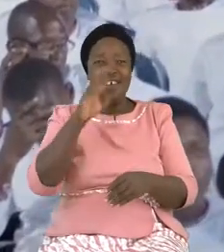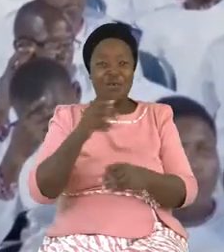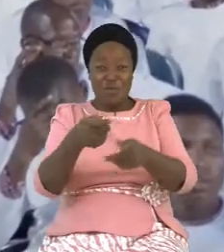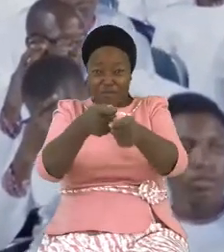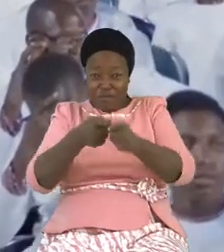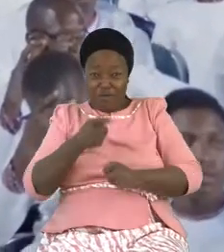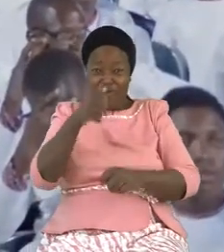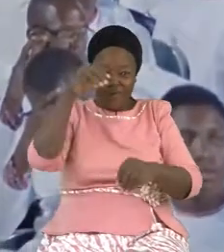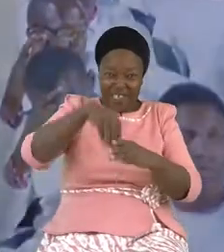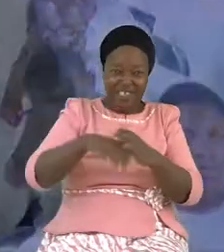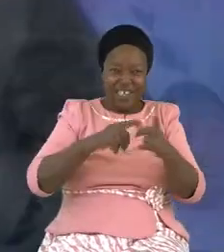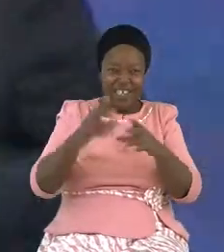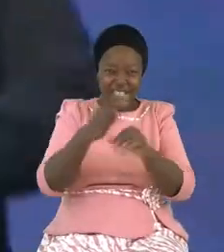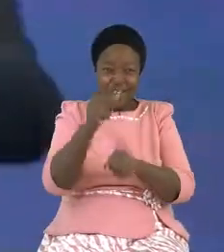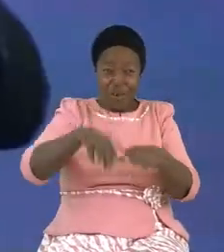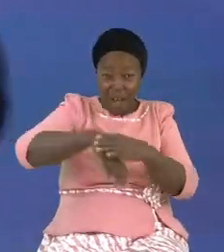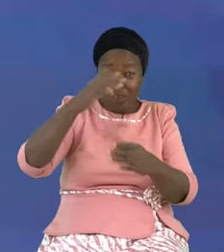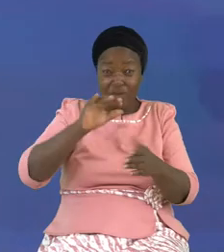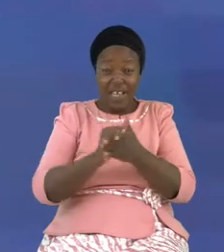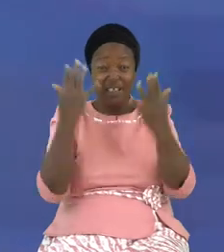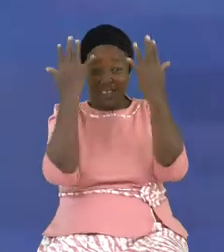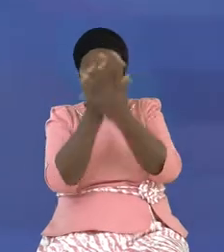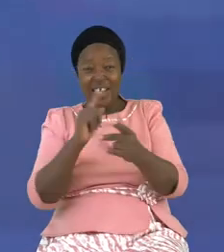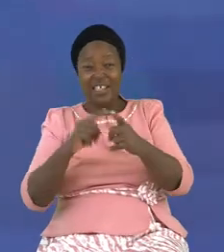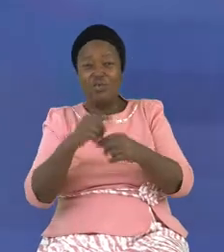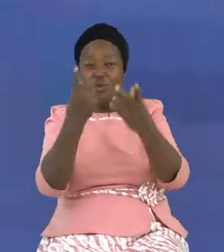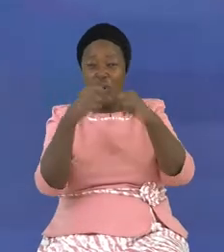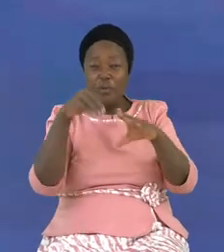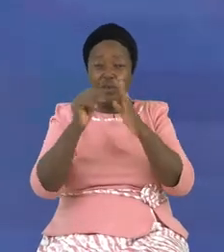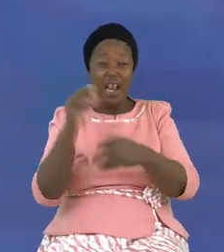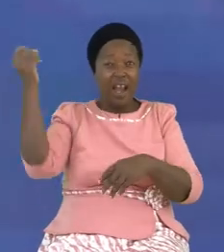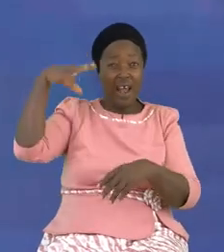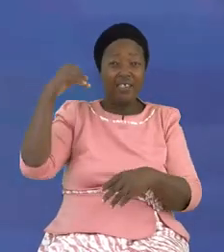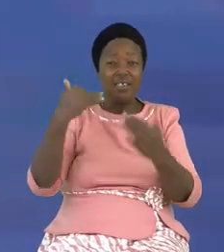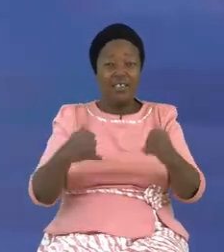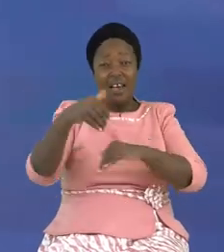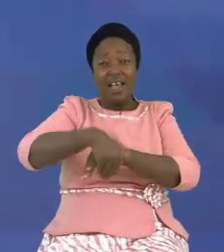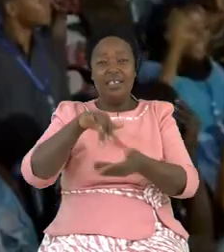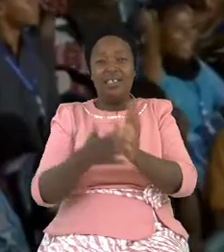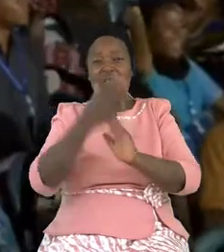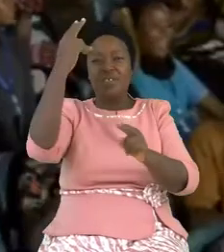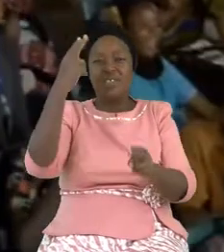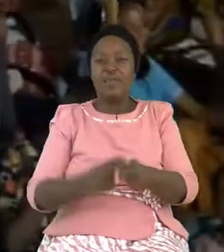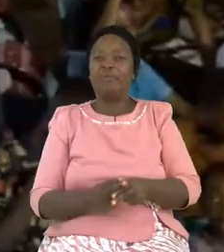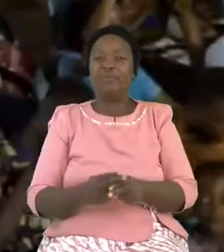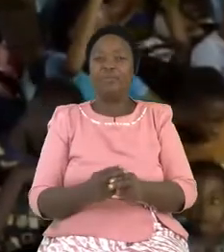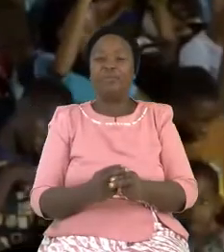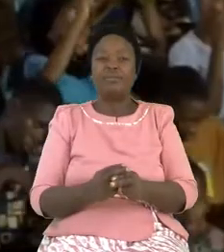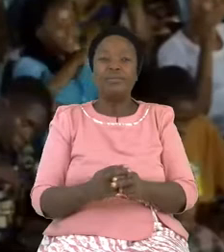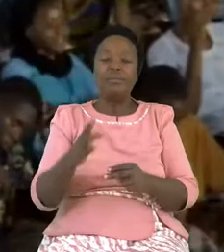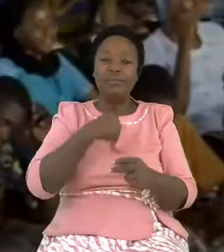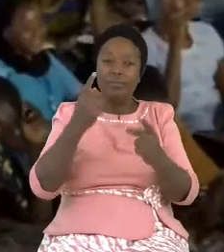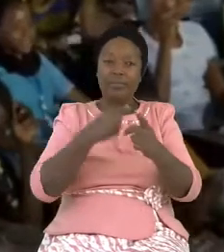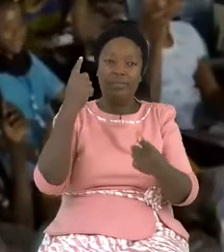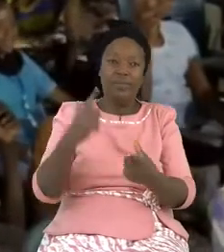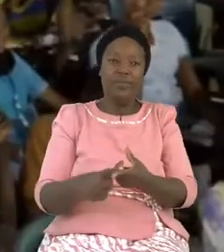you out of that darkness, and you come into the light tonight in Jesus' name. And then